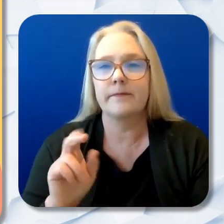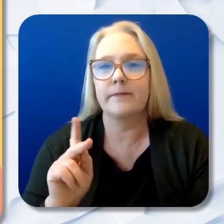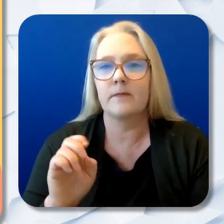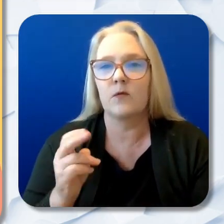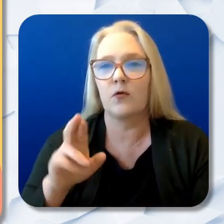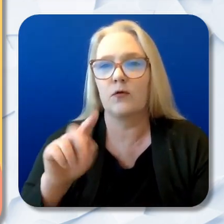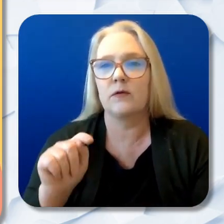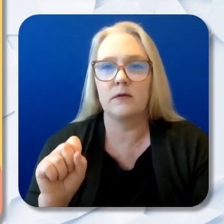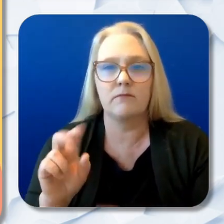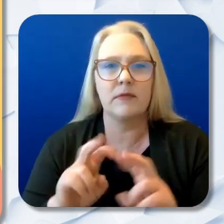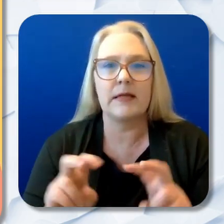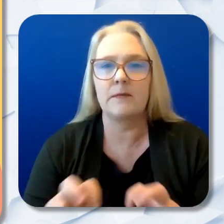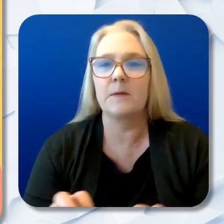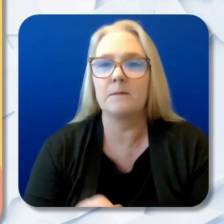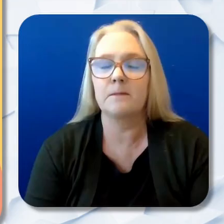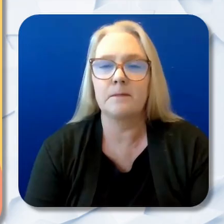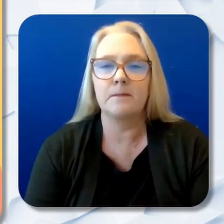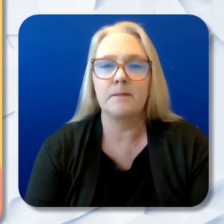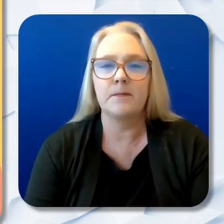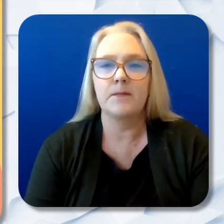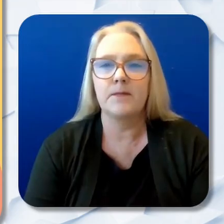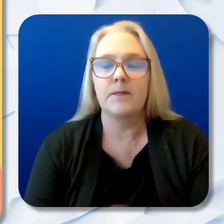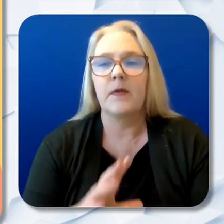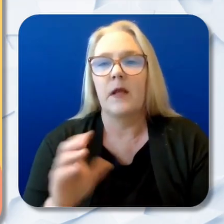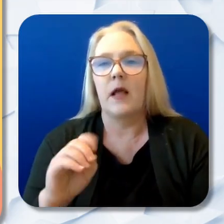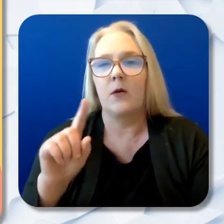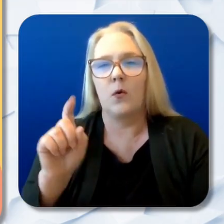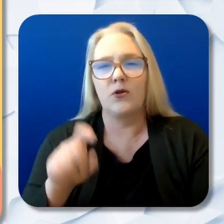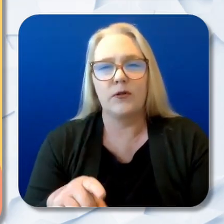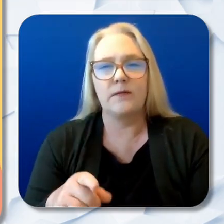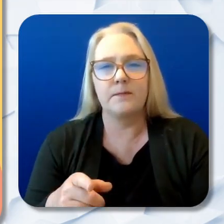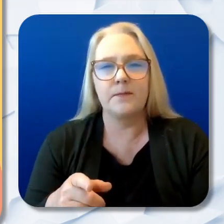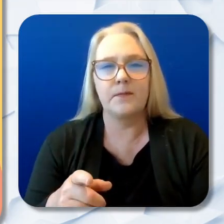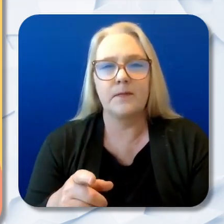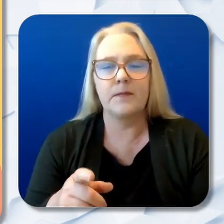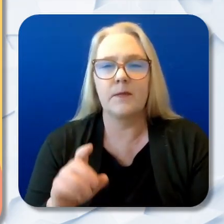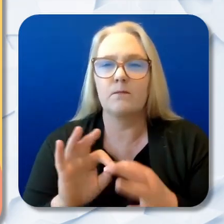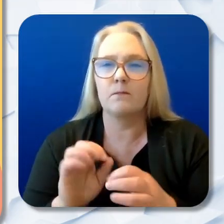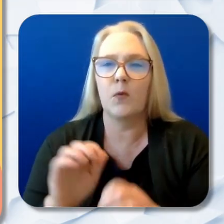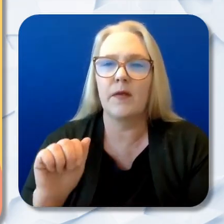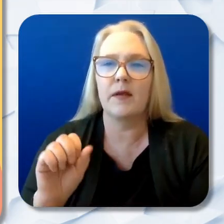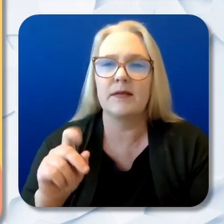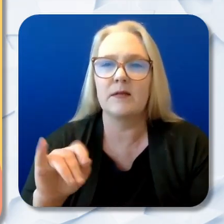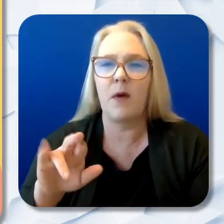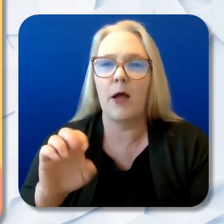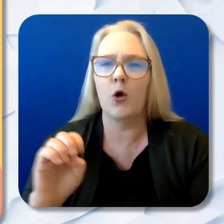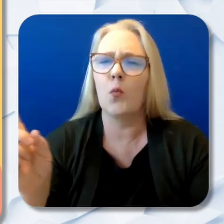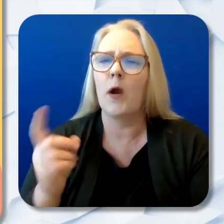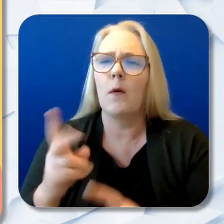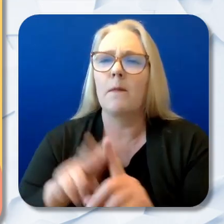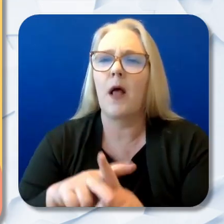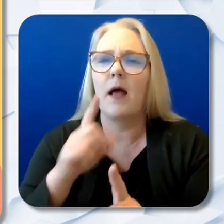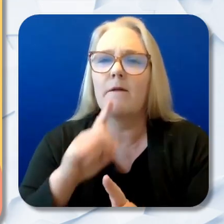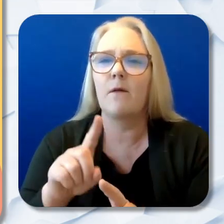And then looking through some more. A question was asked around Aspire. So where can we apply to receive